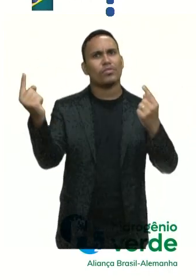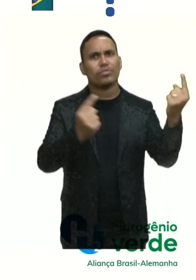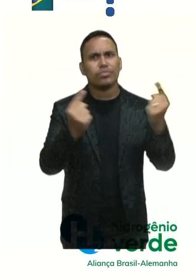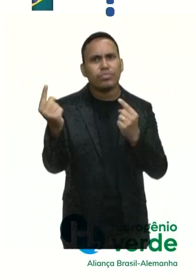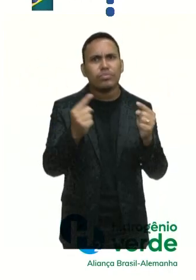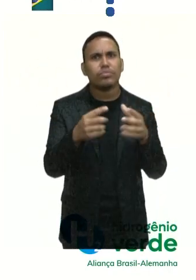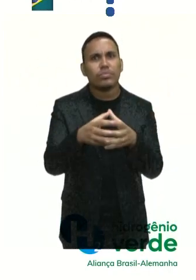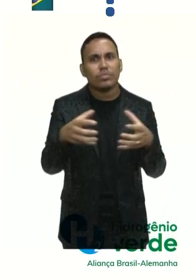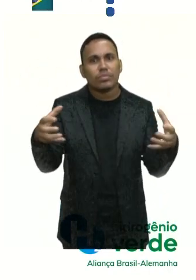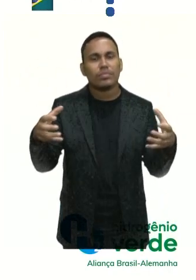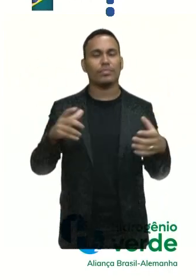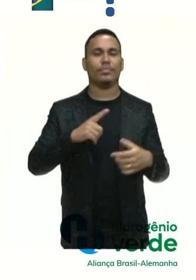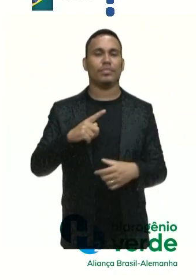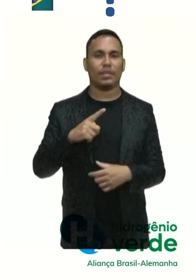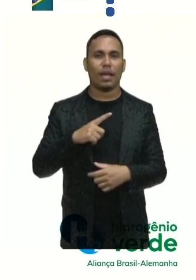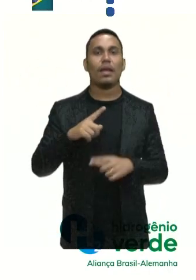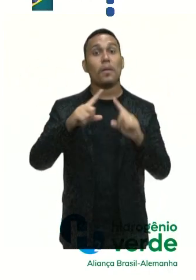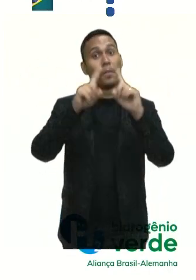coming up with their own